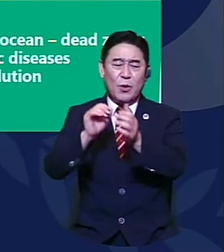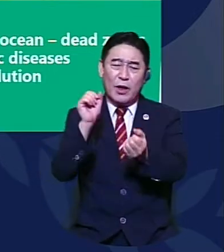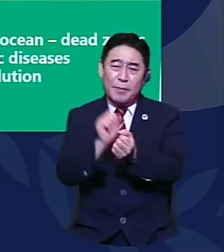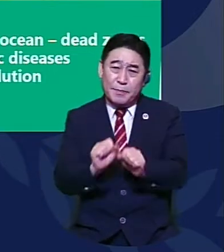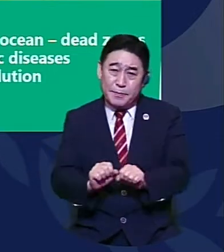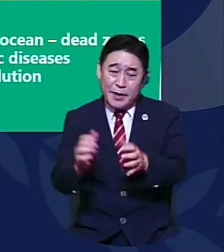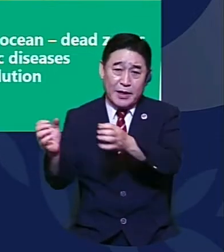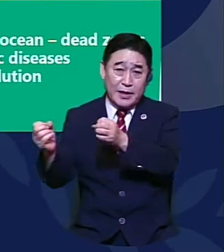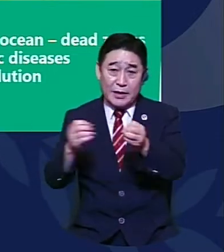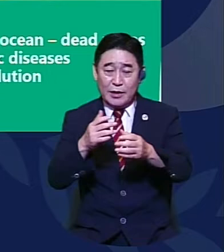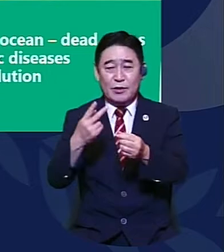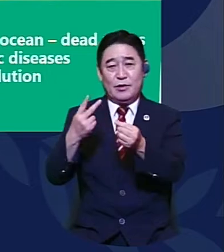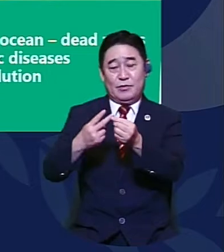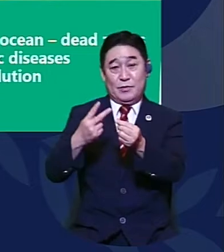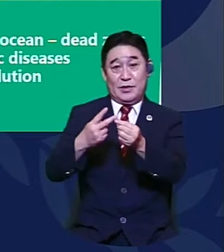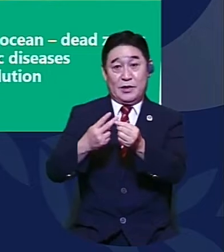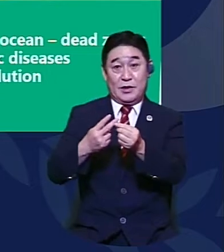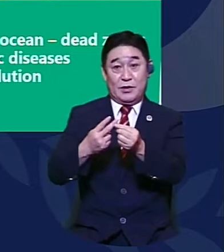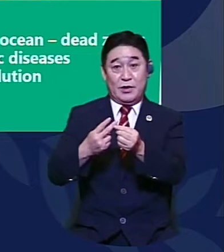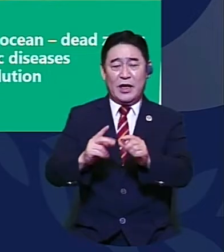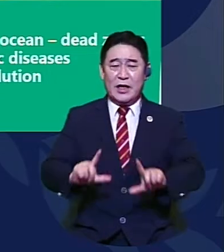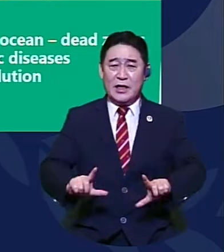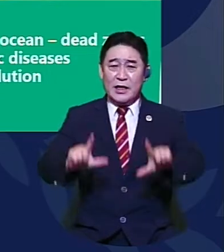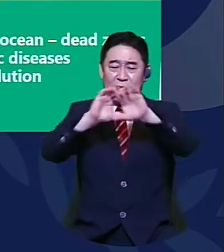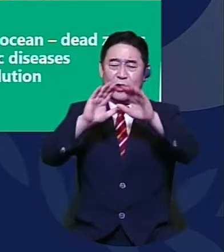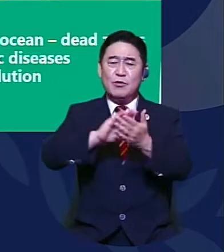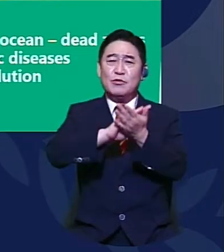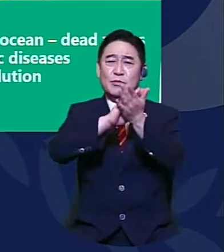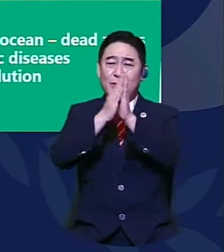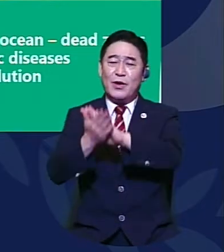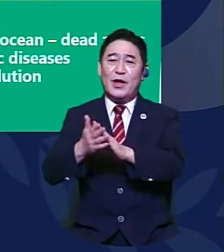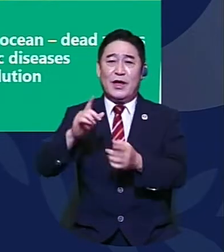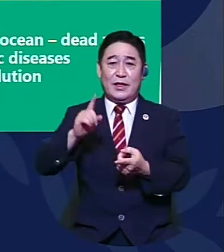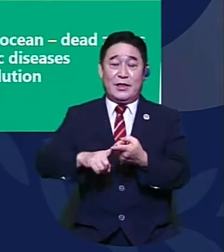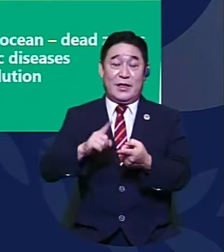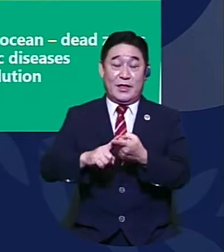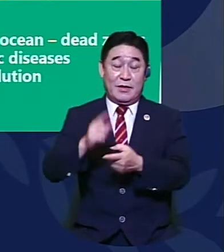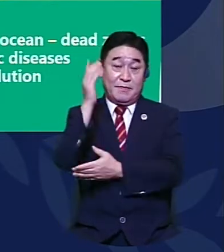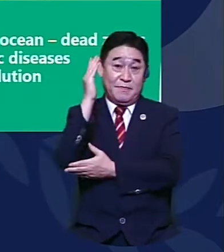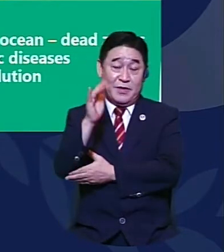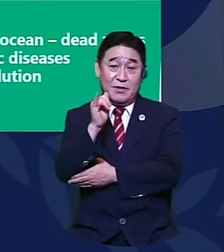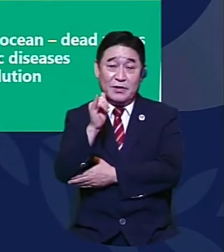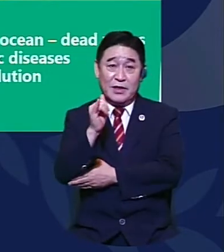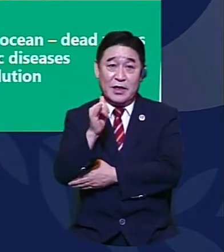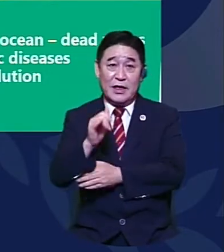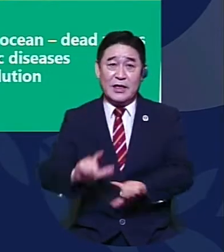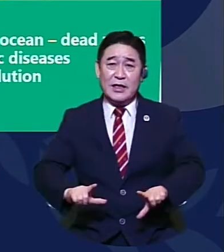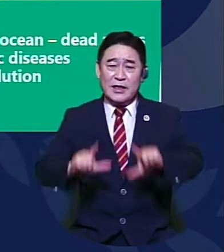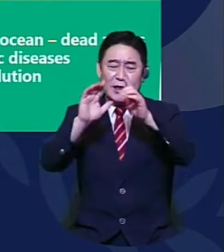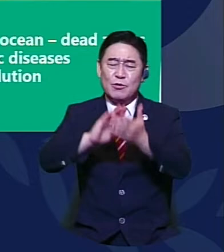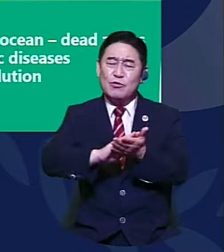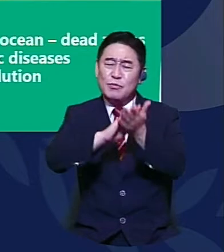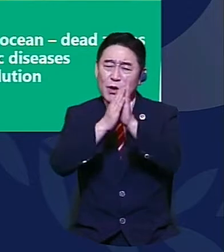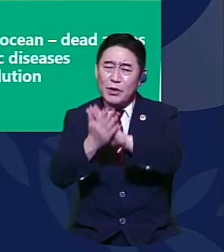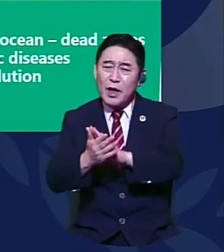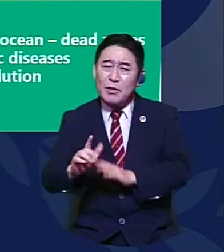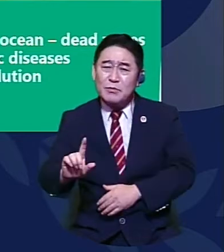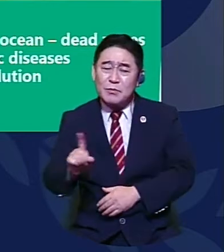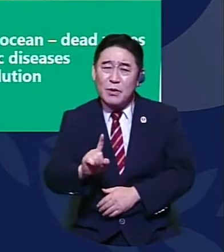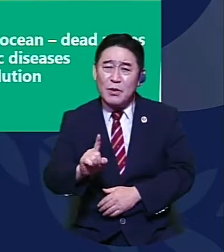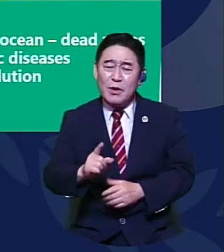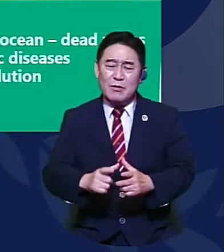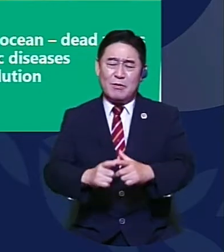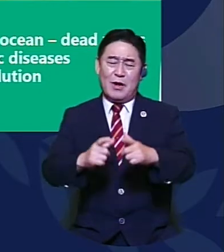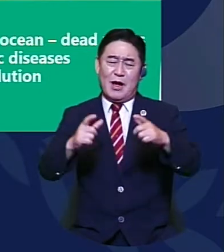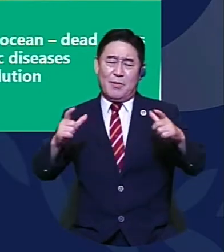is clearly climate change. But I'd like to remind you that climate change is really part of a much wider sustainability